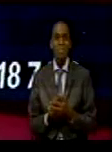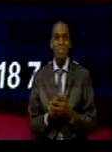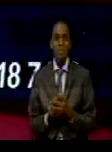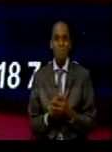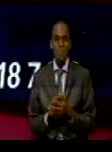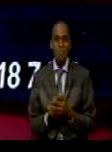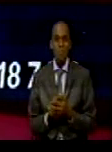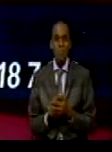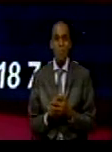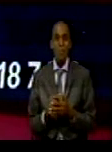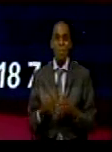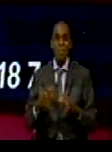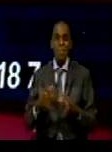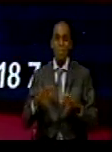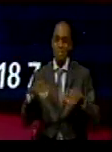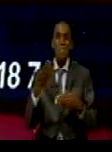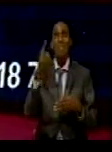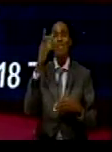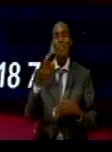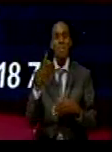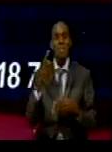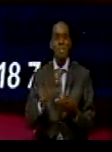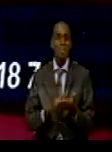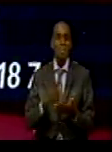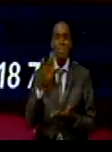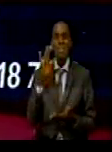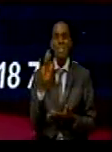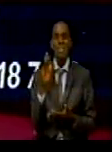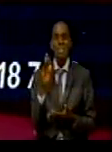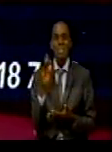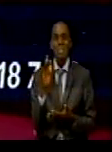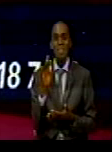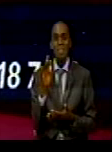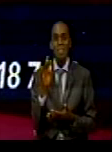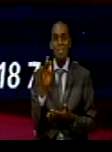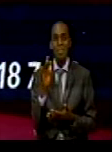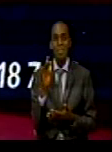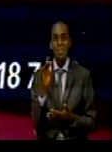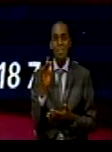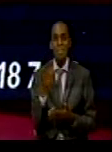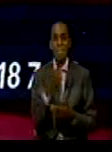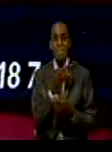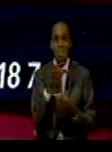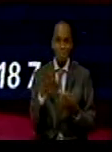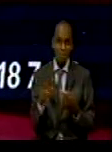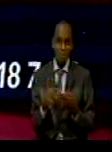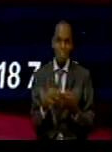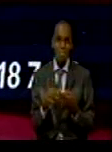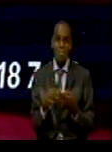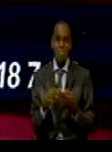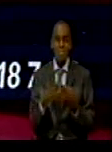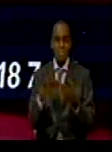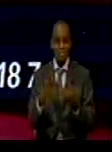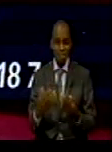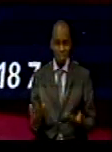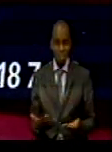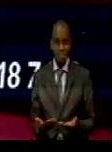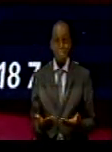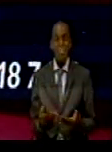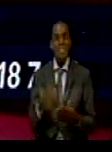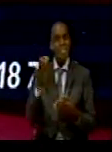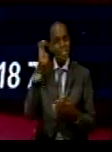we give God glory, and we know when I came here, I told